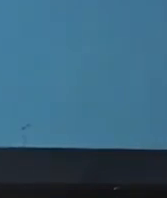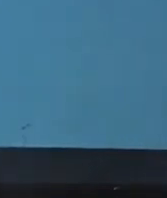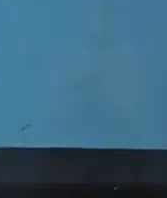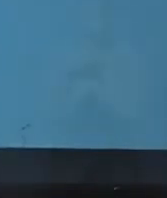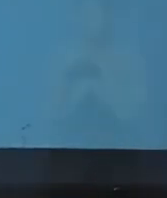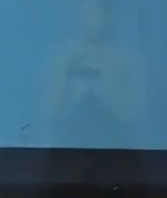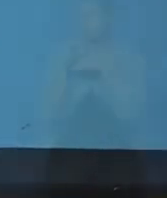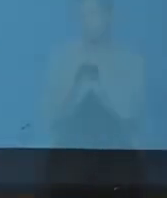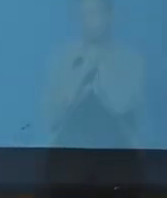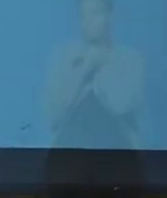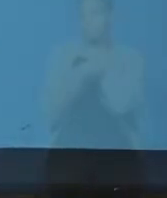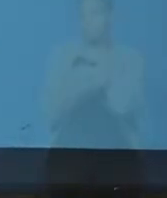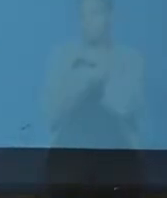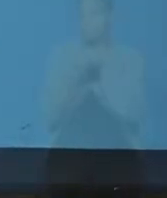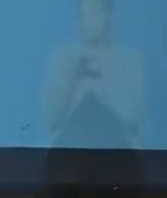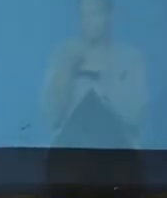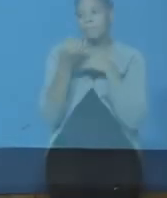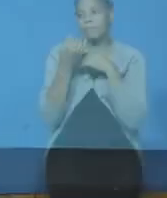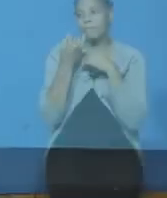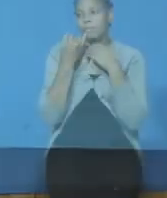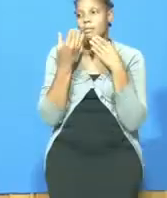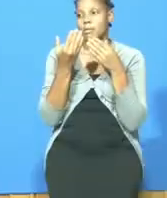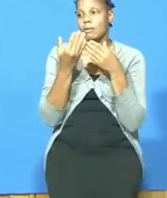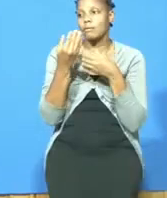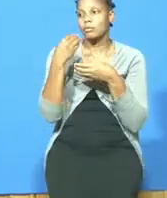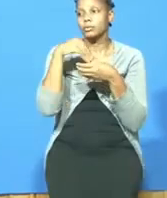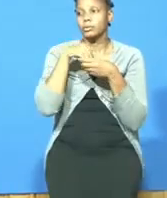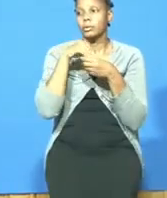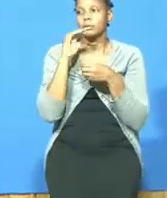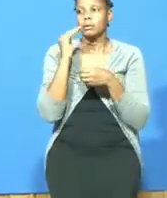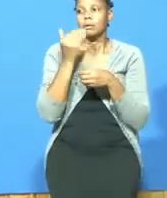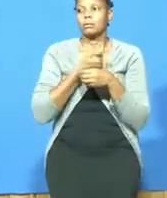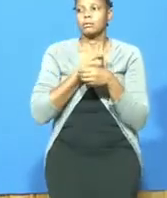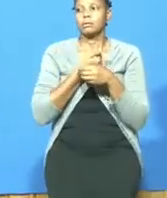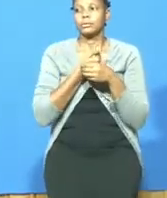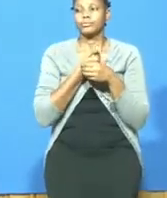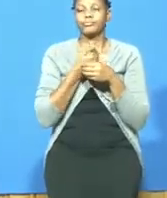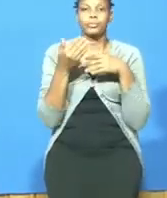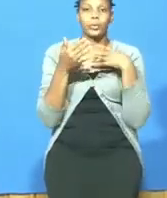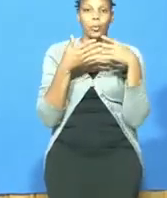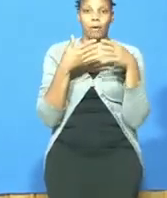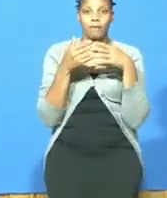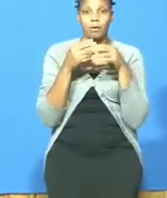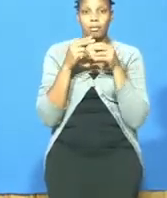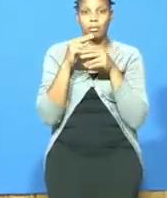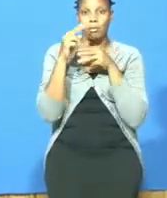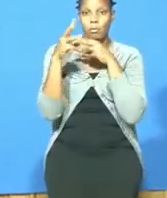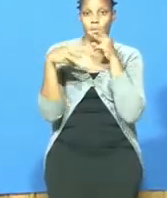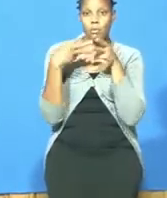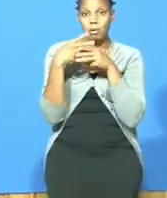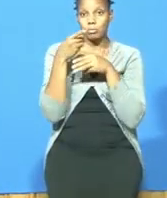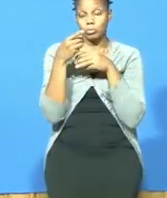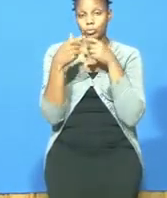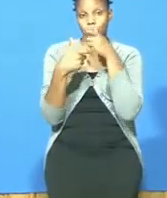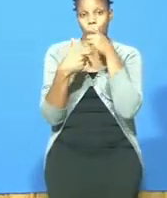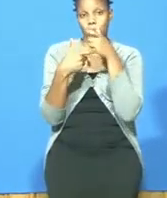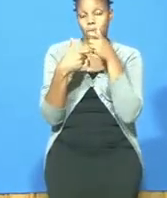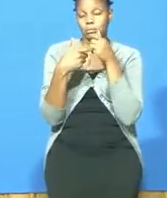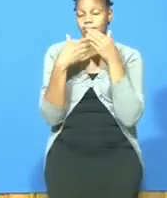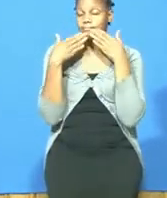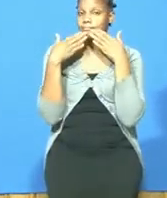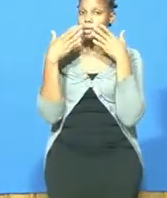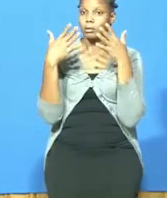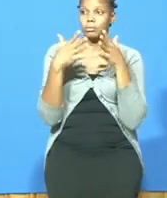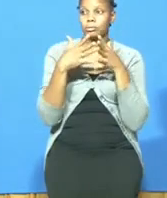Jamaica, thank you for joining us. And wherever in the world you are, welcome. Thank you